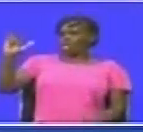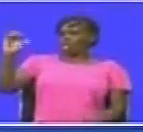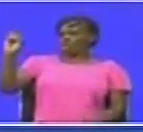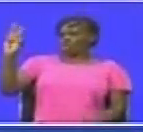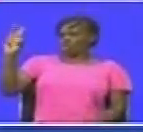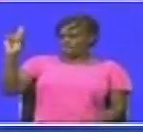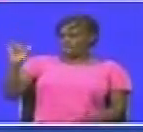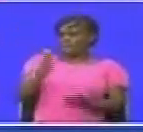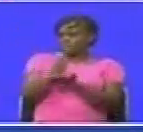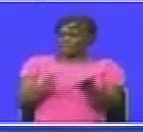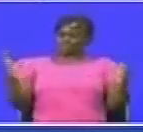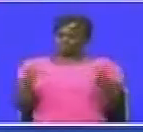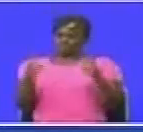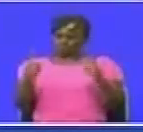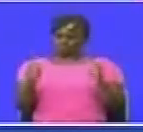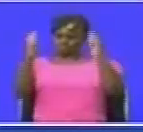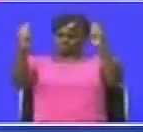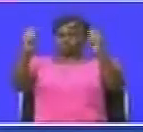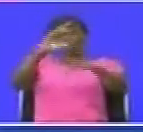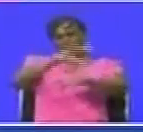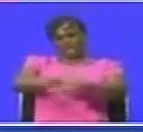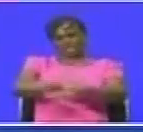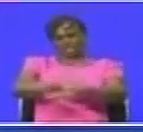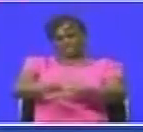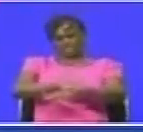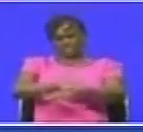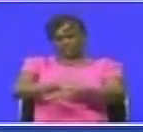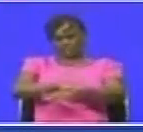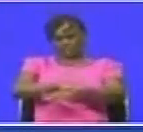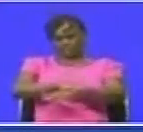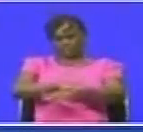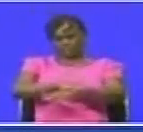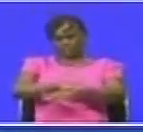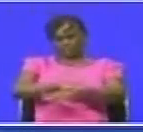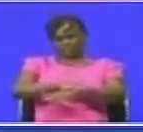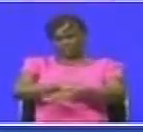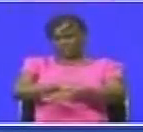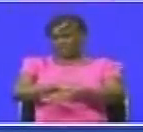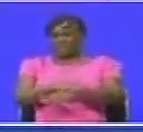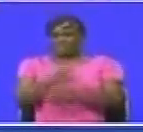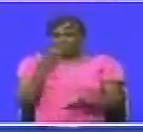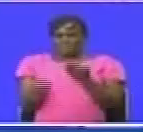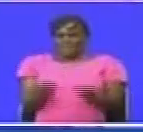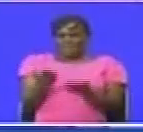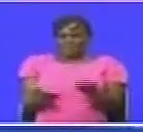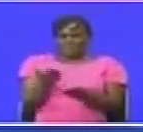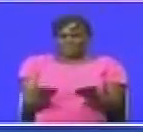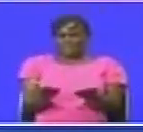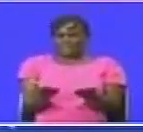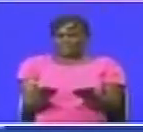part of the team that lifted the Singapore 7’s main cup title. Oscar, probably